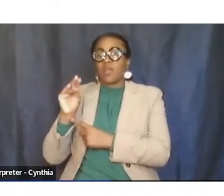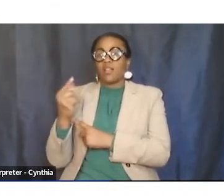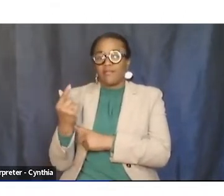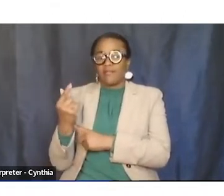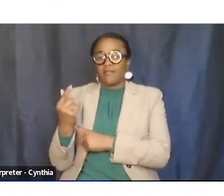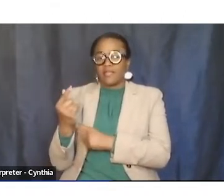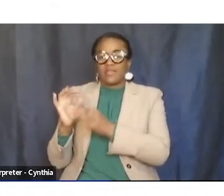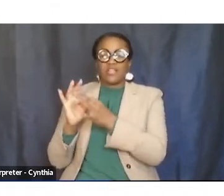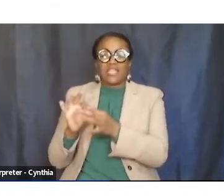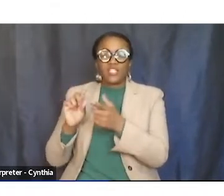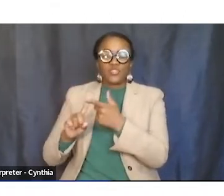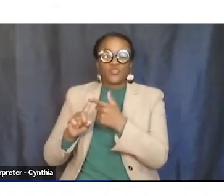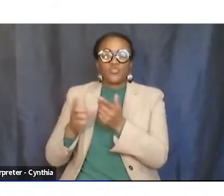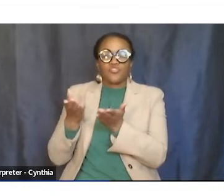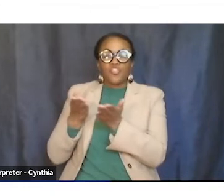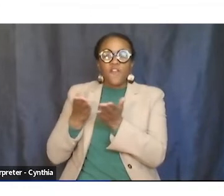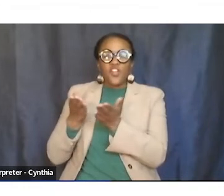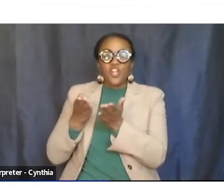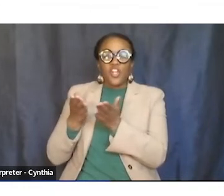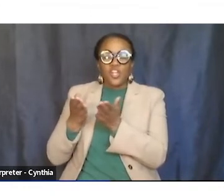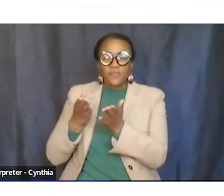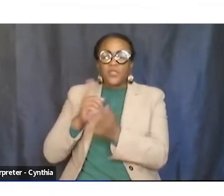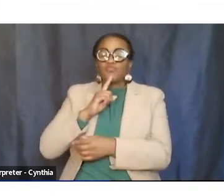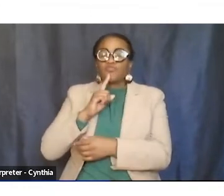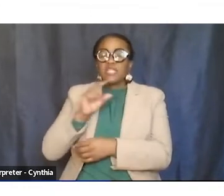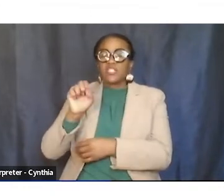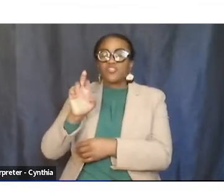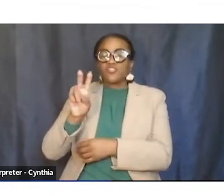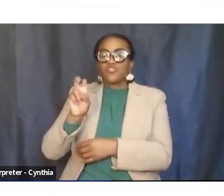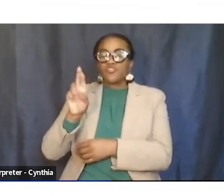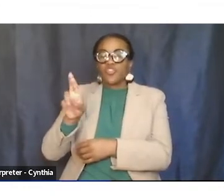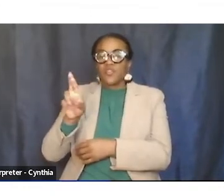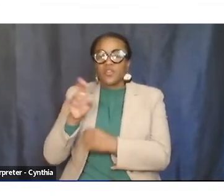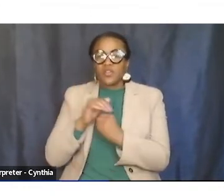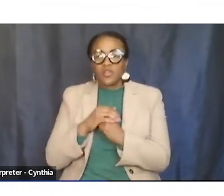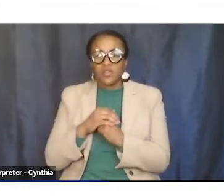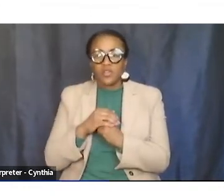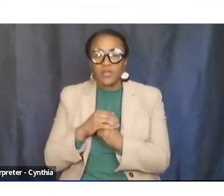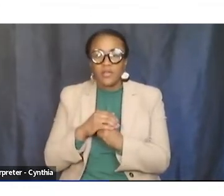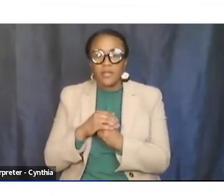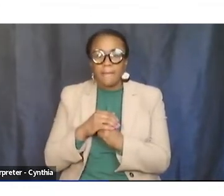systems within servers. So it was done to mediate against